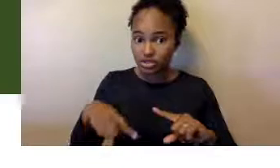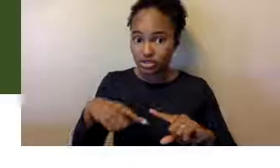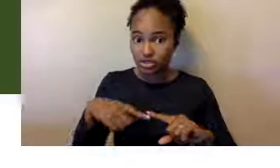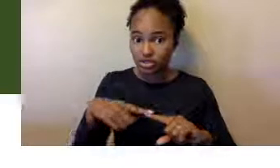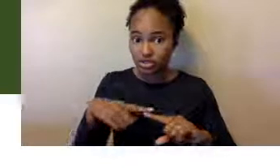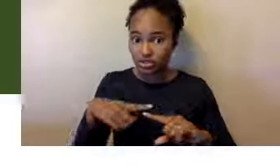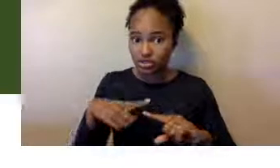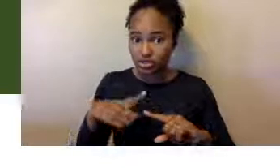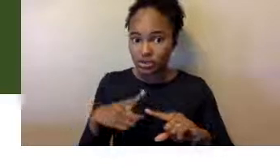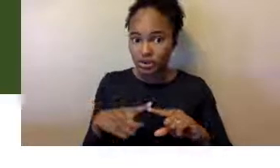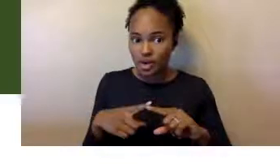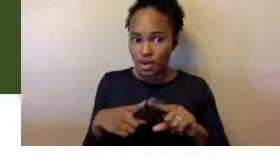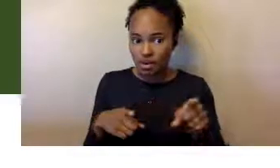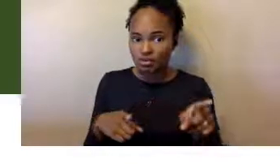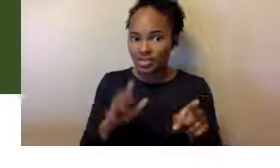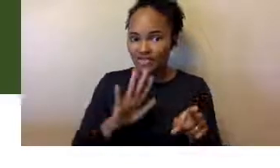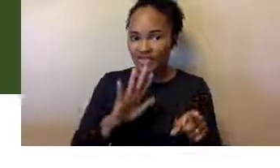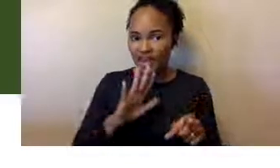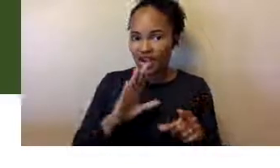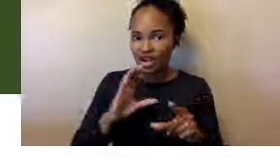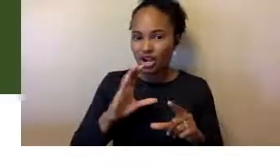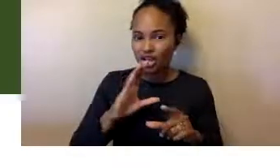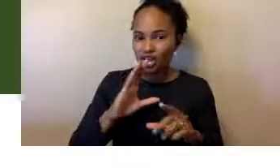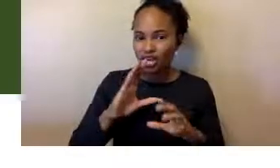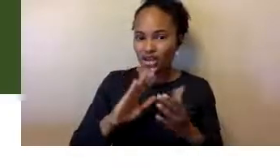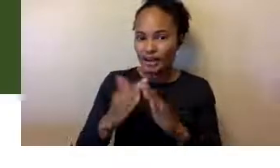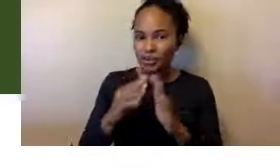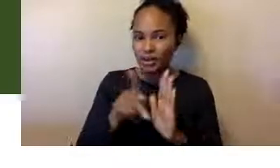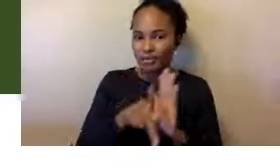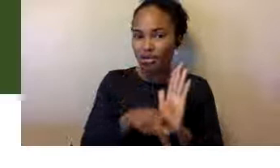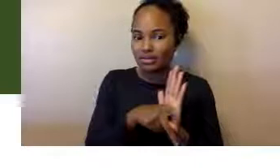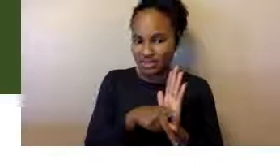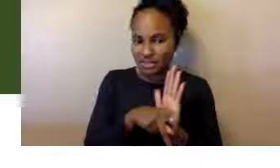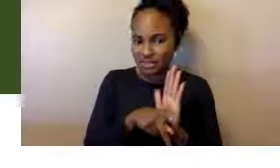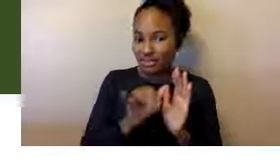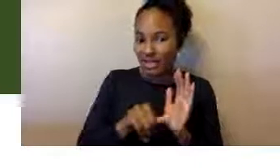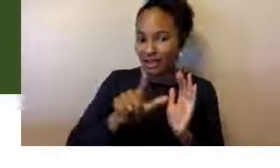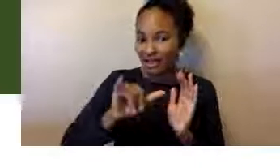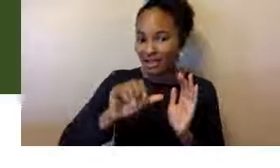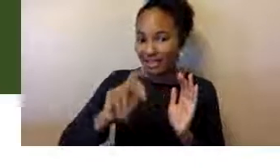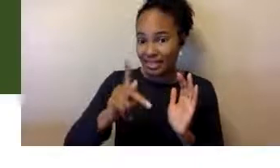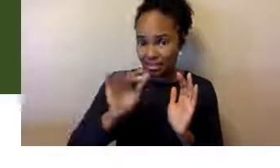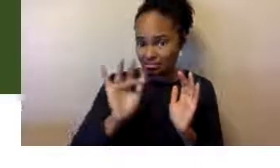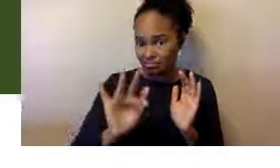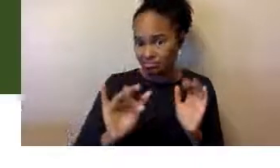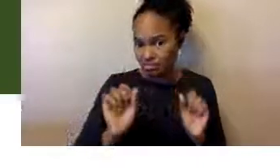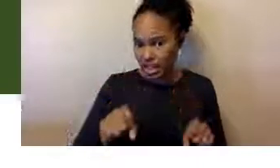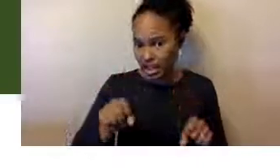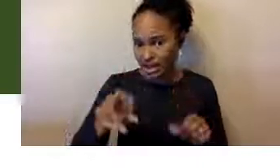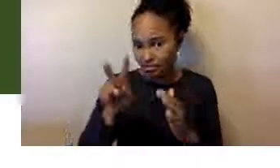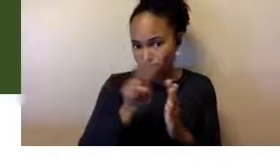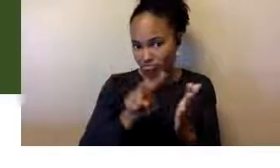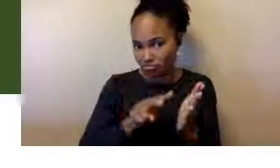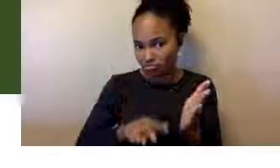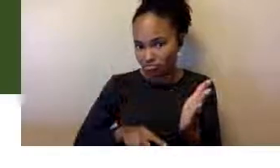Policy in their journal. So I have a link there to the paper if you'd like to read it in